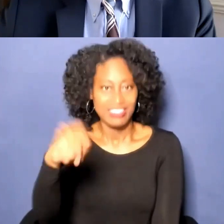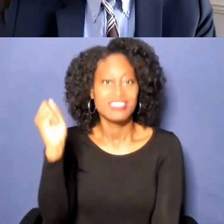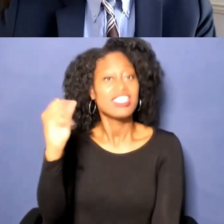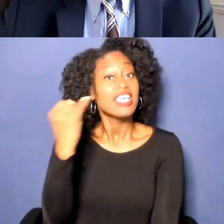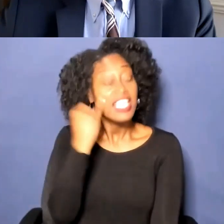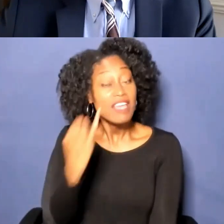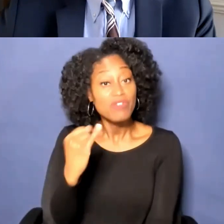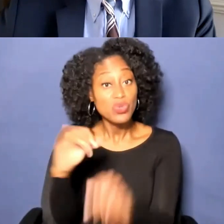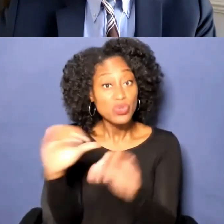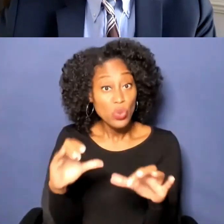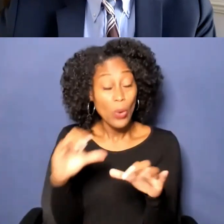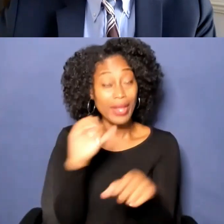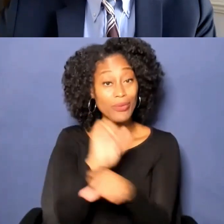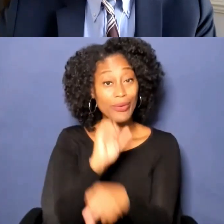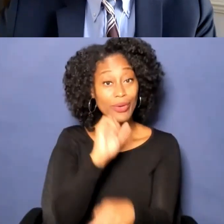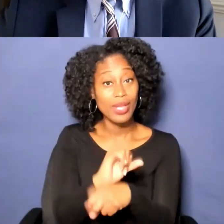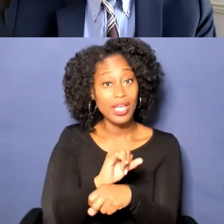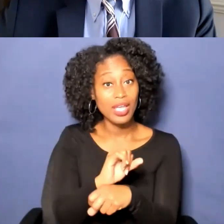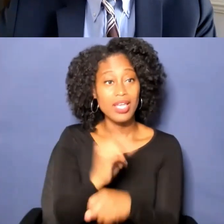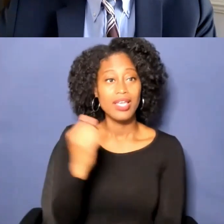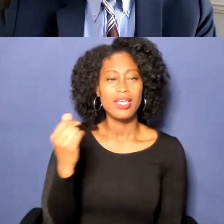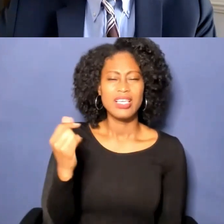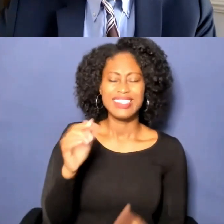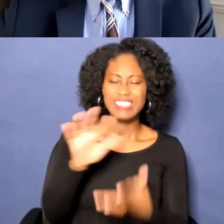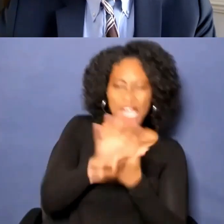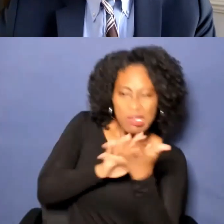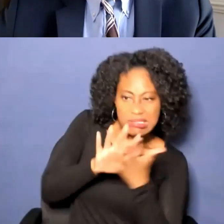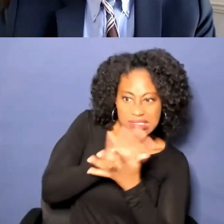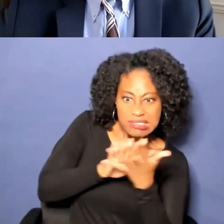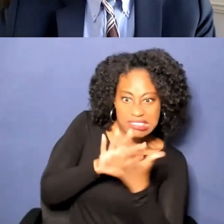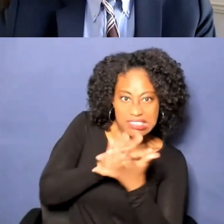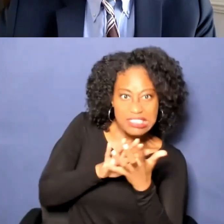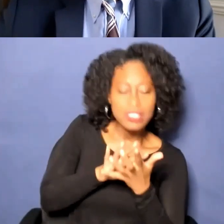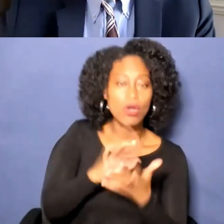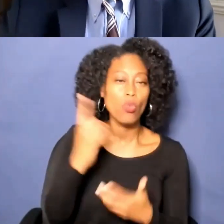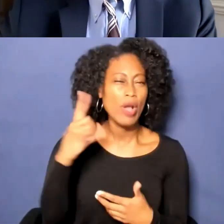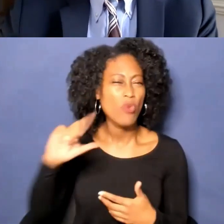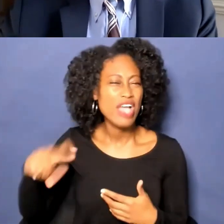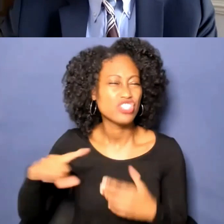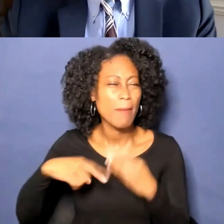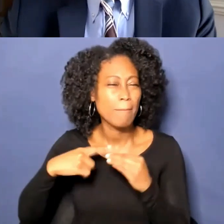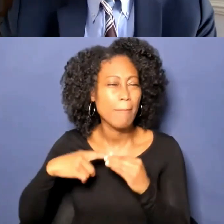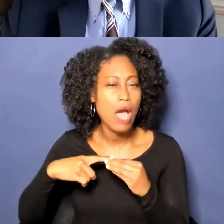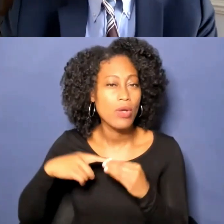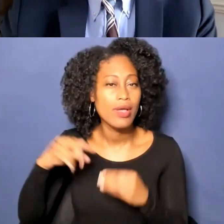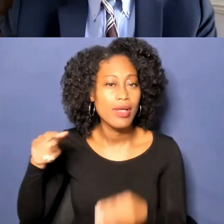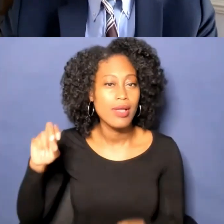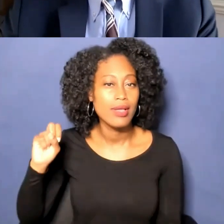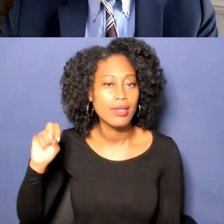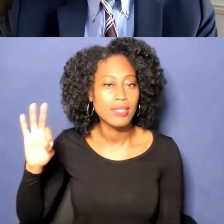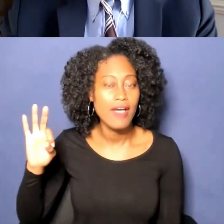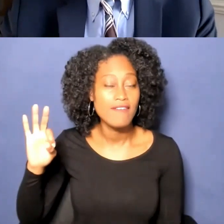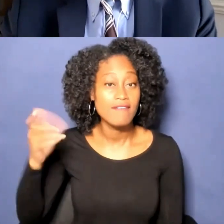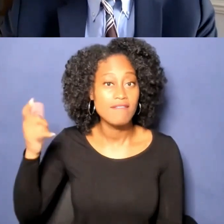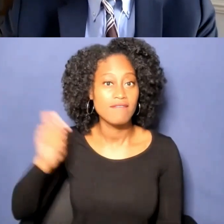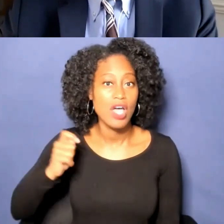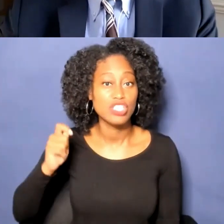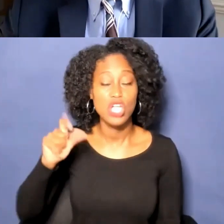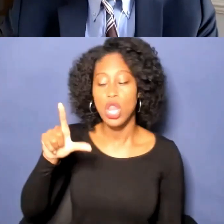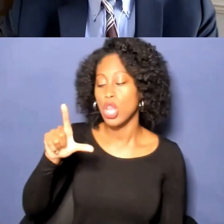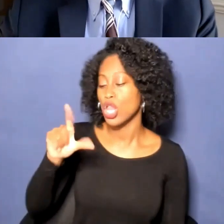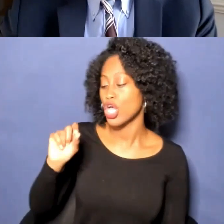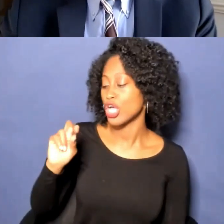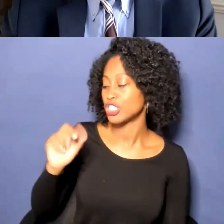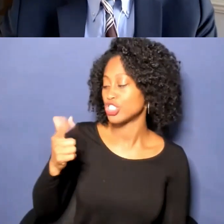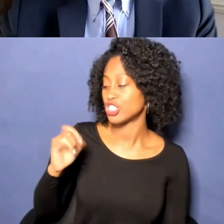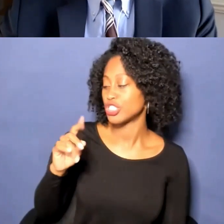that you're somewhat ambiguous about, I think there was one question about an NSF funded longitudinal